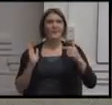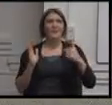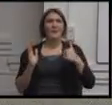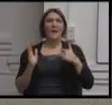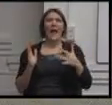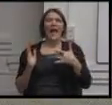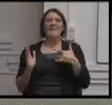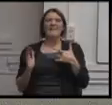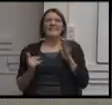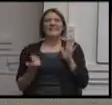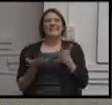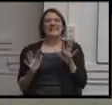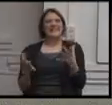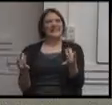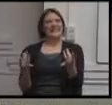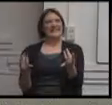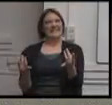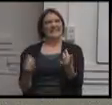feel uneasy about it.